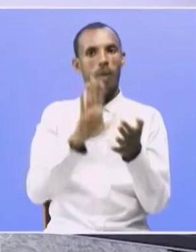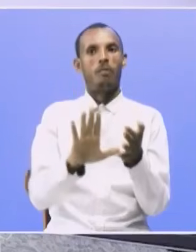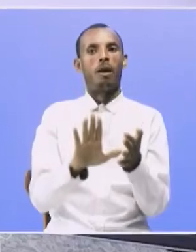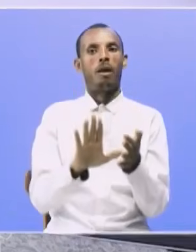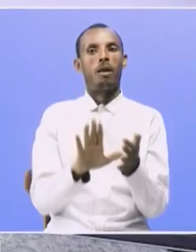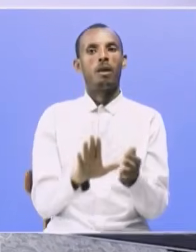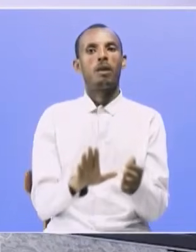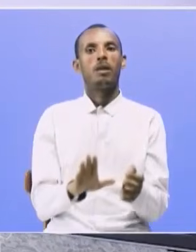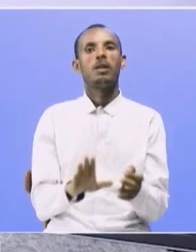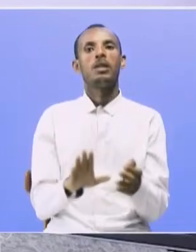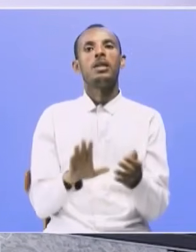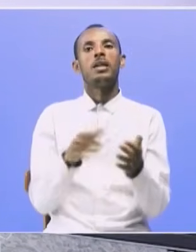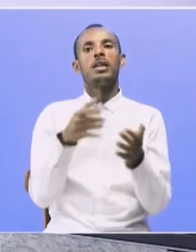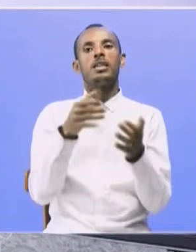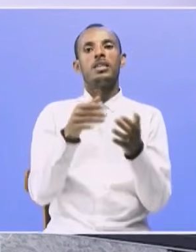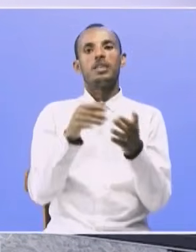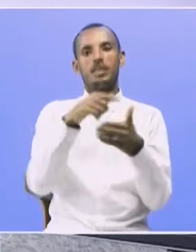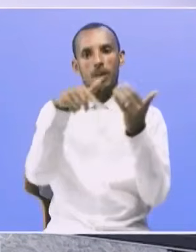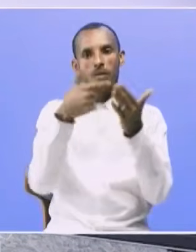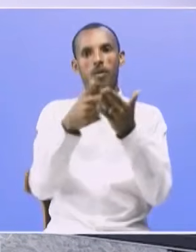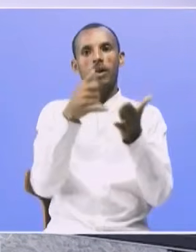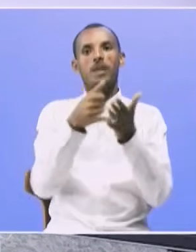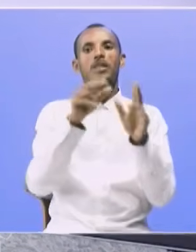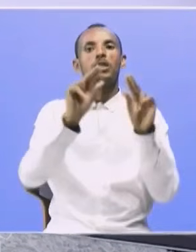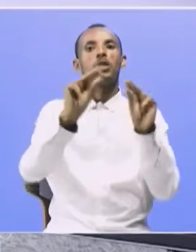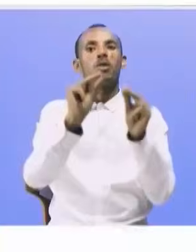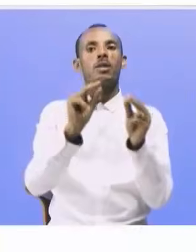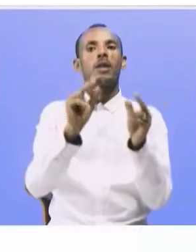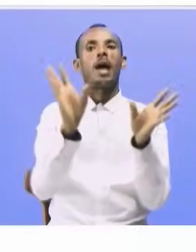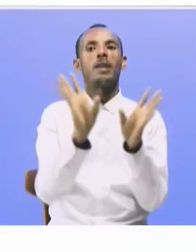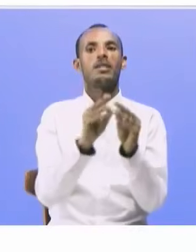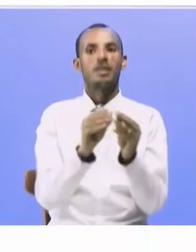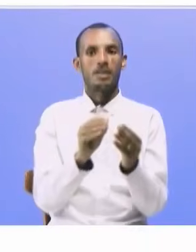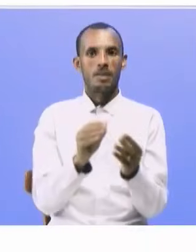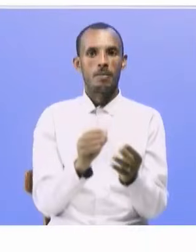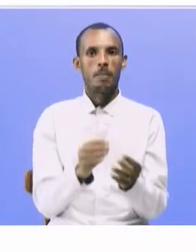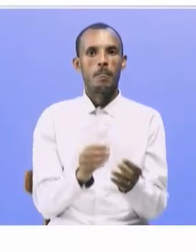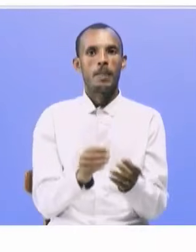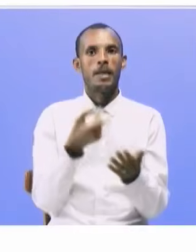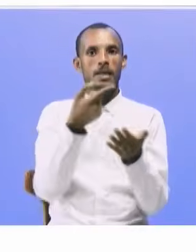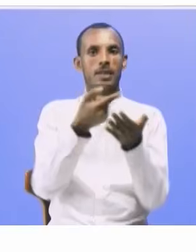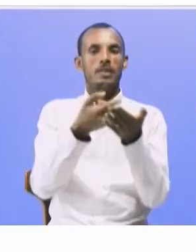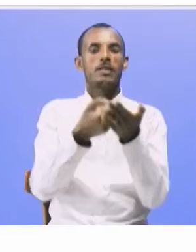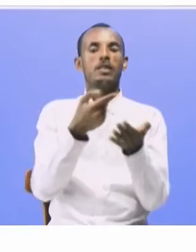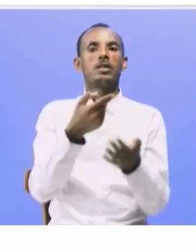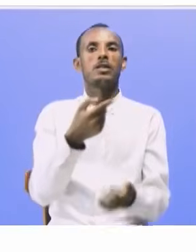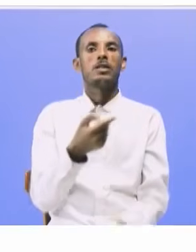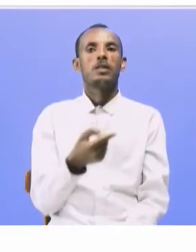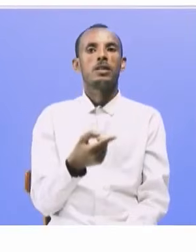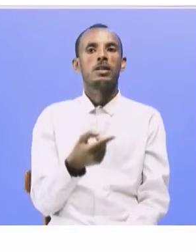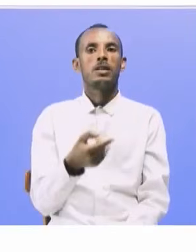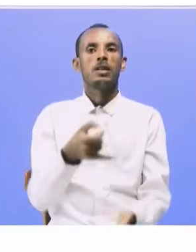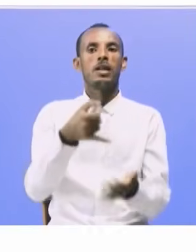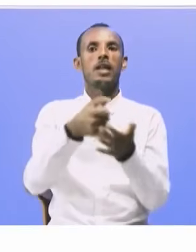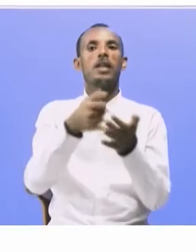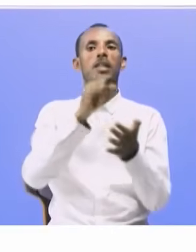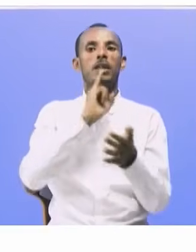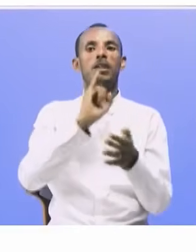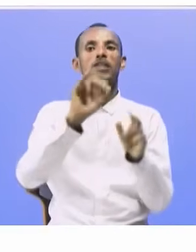defined, therefore it's not a set. Therefore here, this one, it is